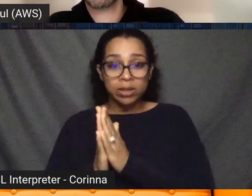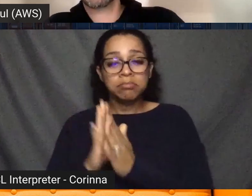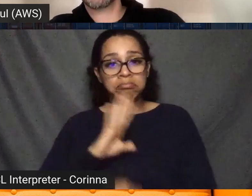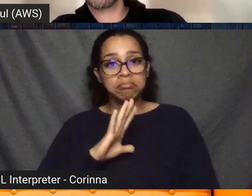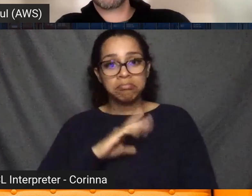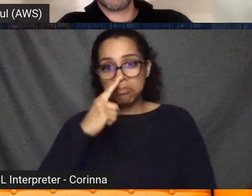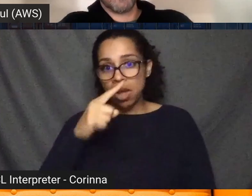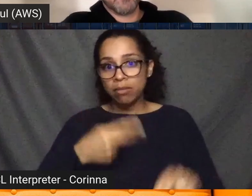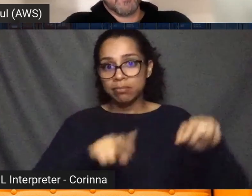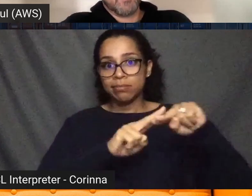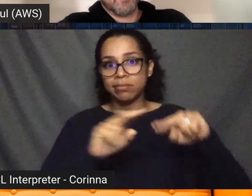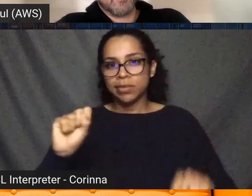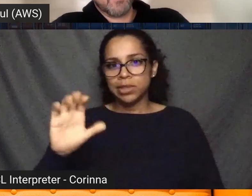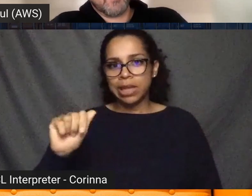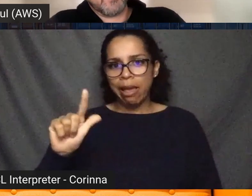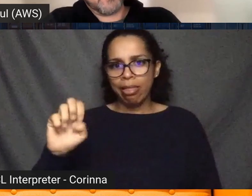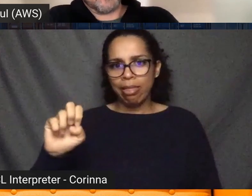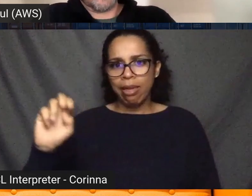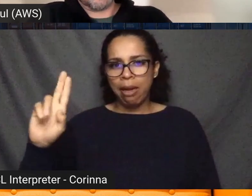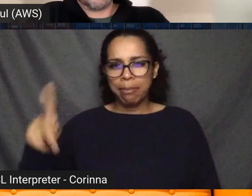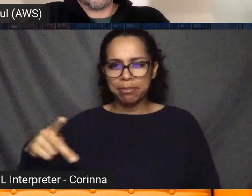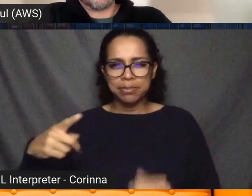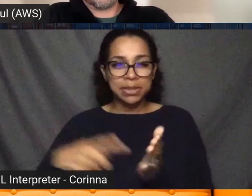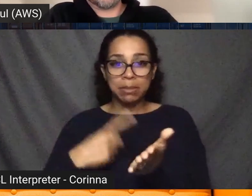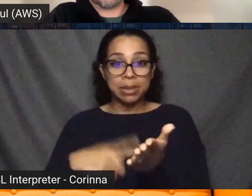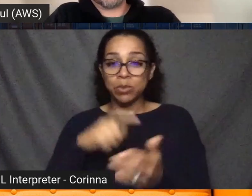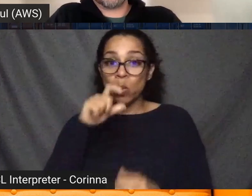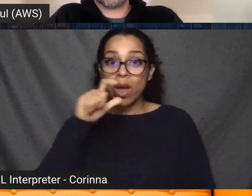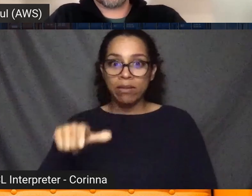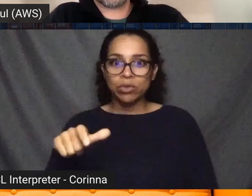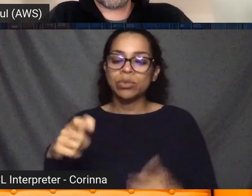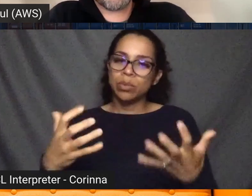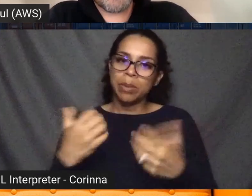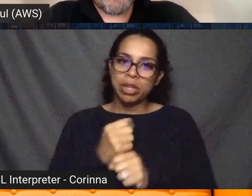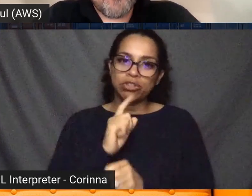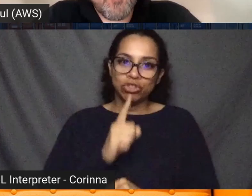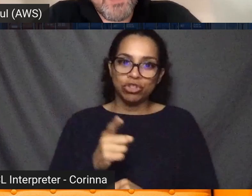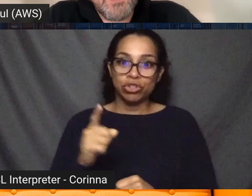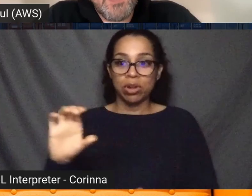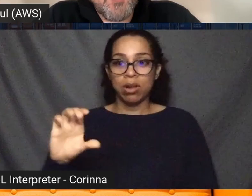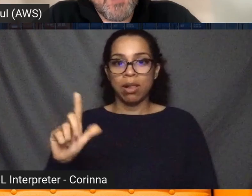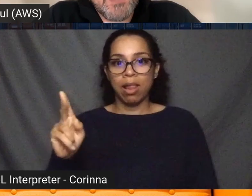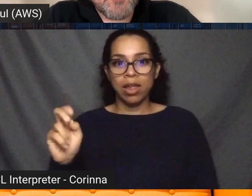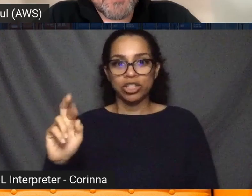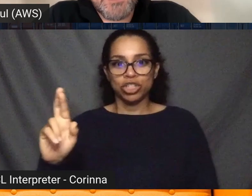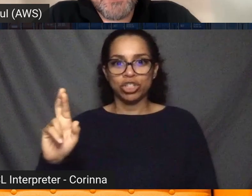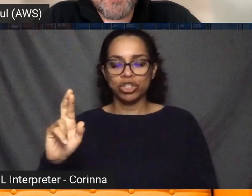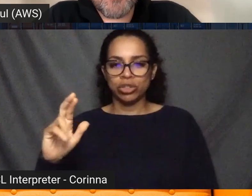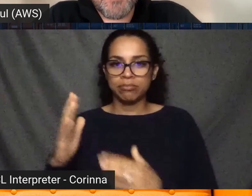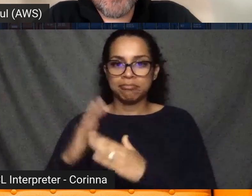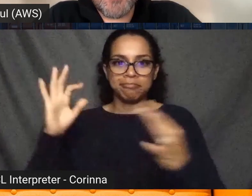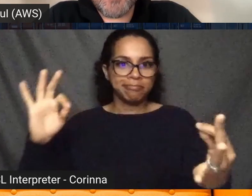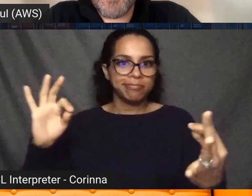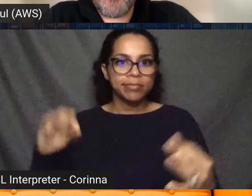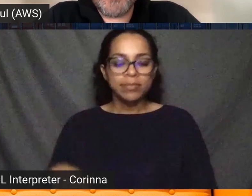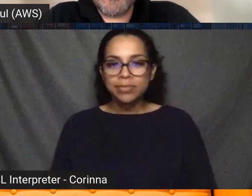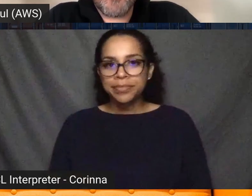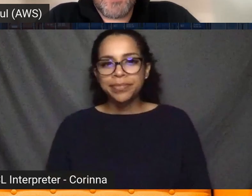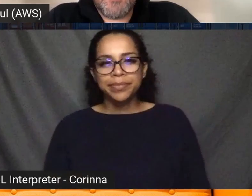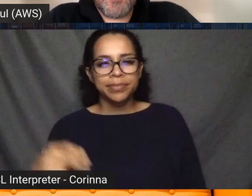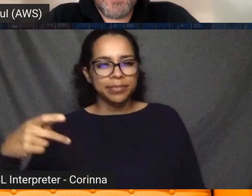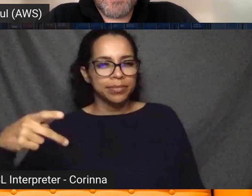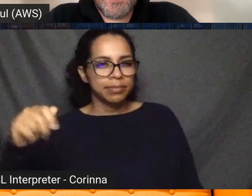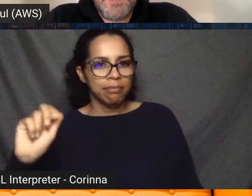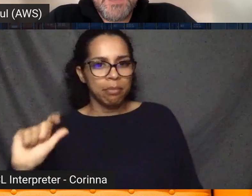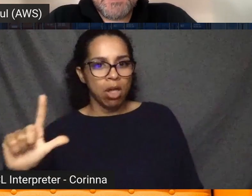without scaling up, and we want to make sure that we're still running an optimized cluster. So just before I know we're getting towards the end here, I just want to share something that we didn't